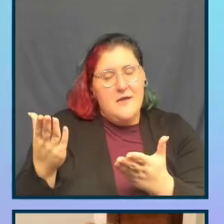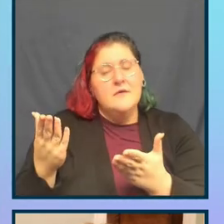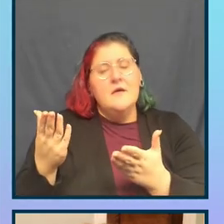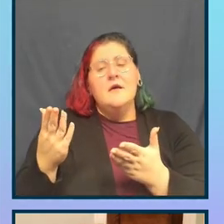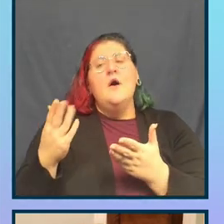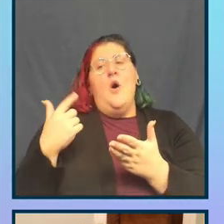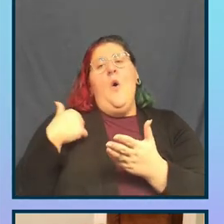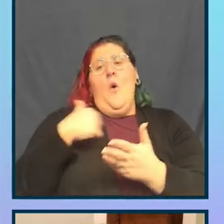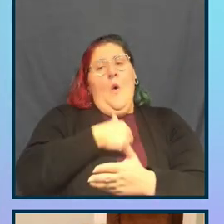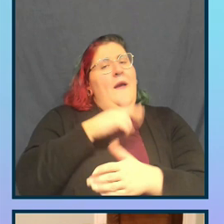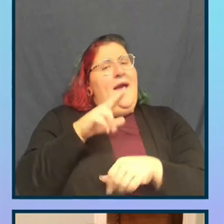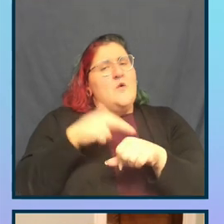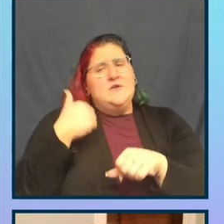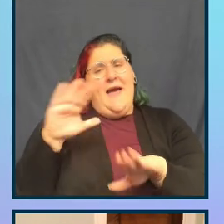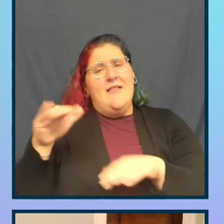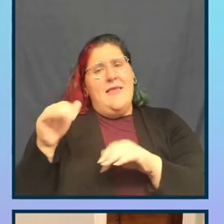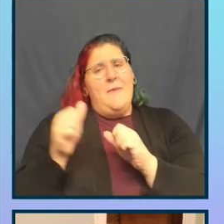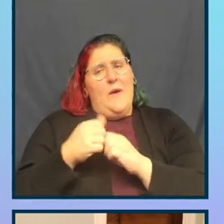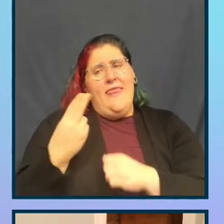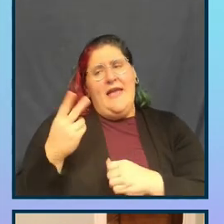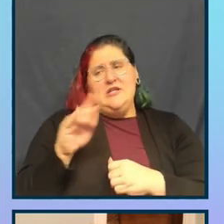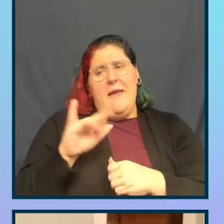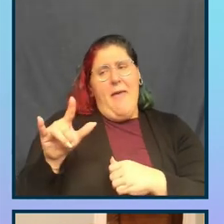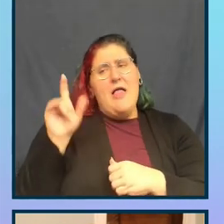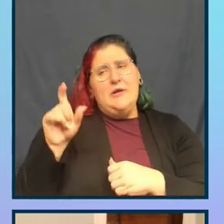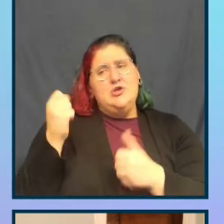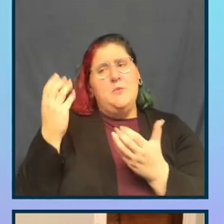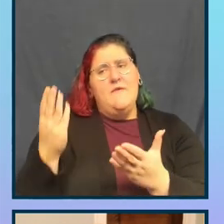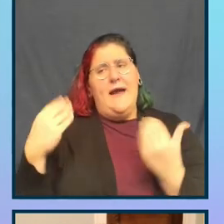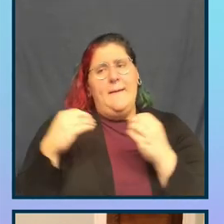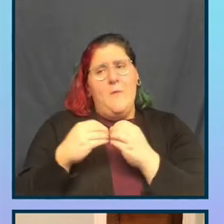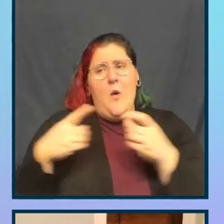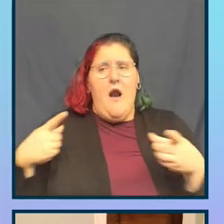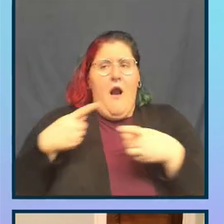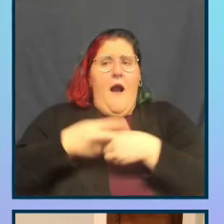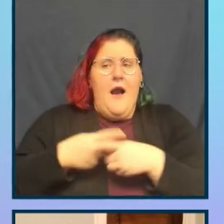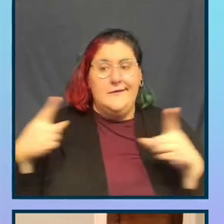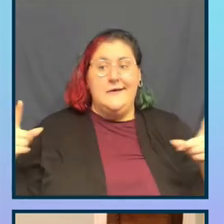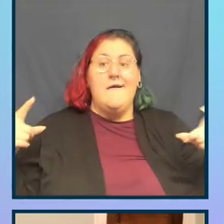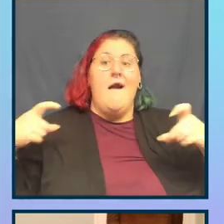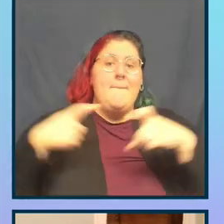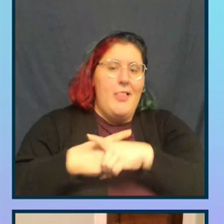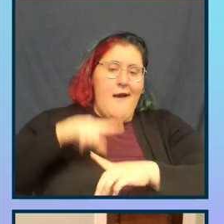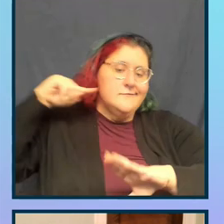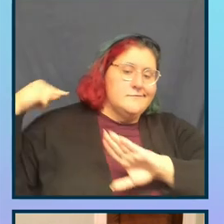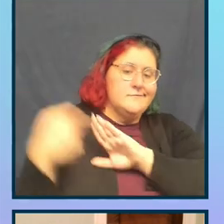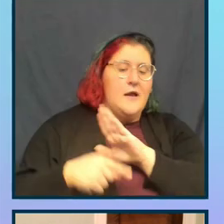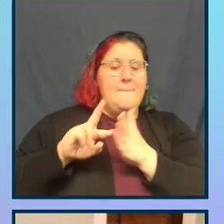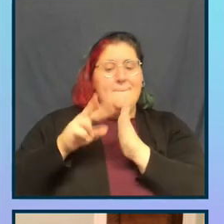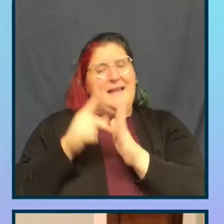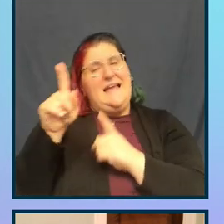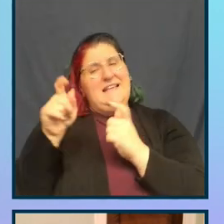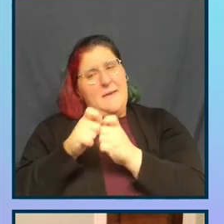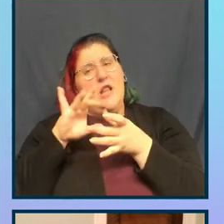to providing more complex meaning, especially when it came to screen readers. There weren't tags that might represent